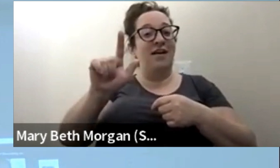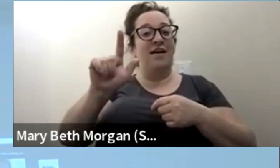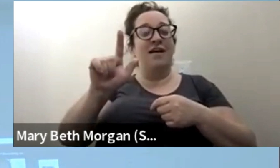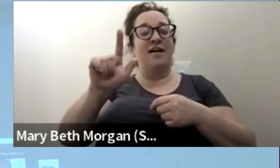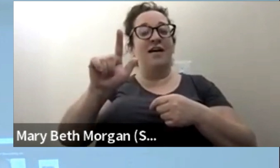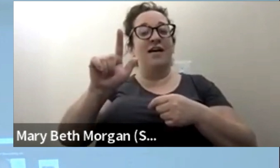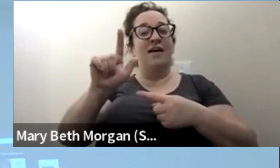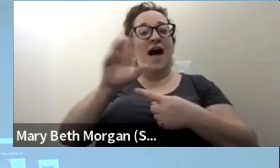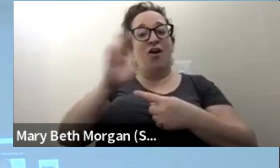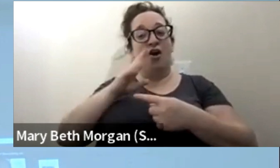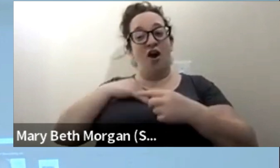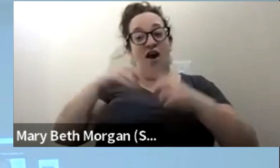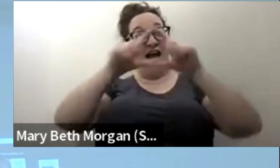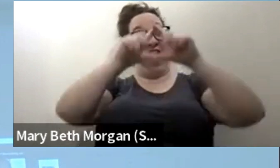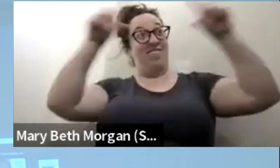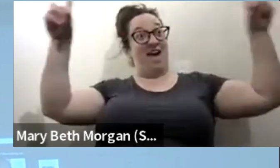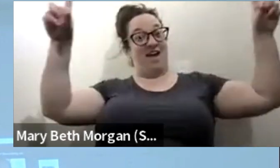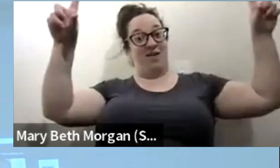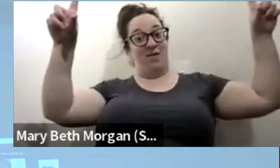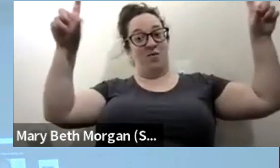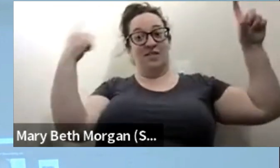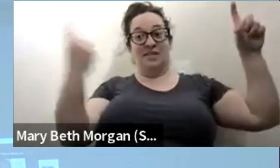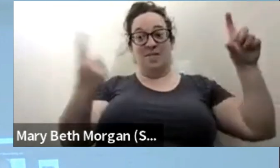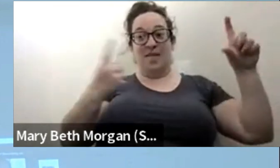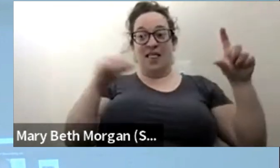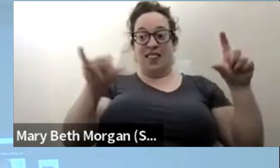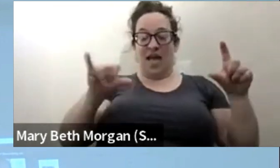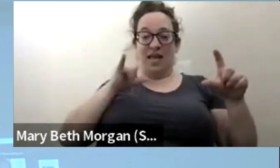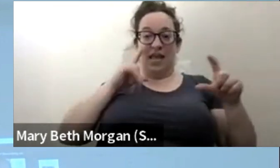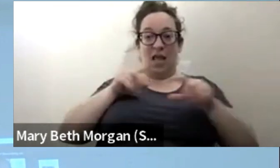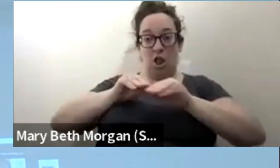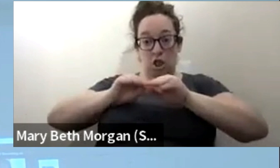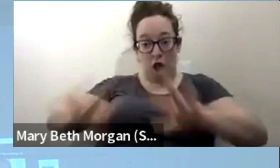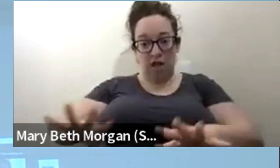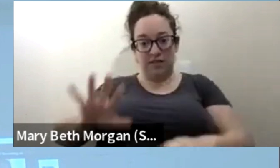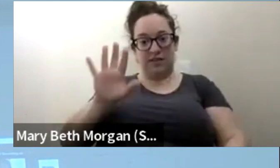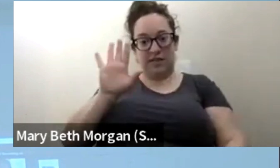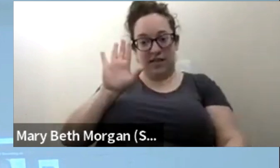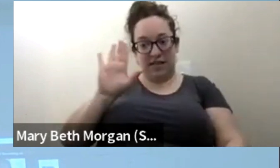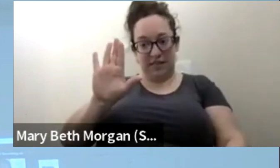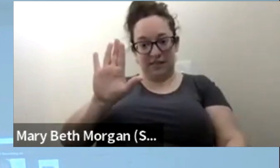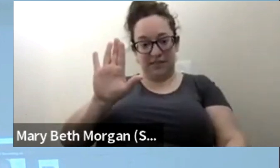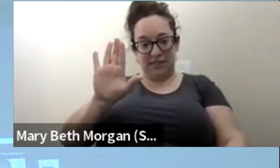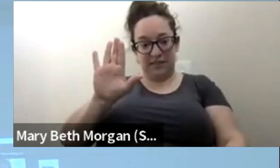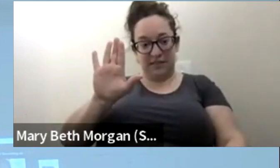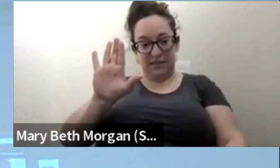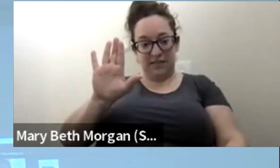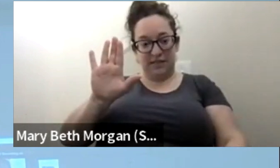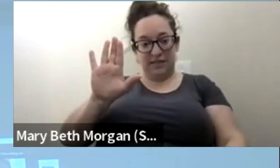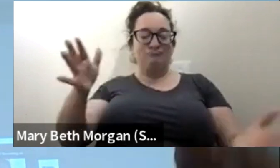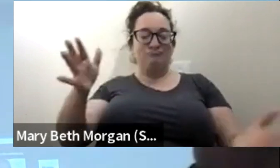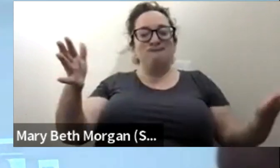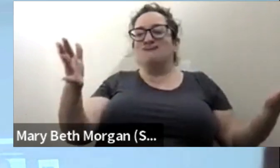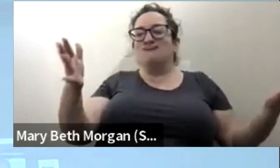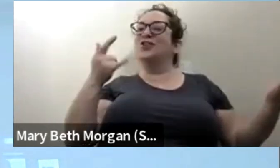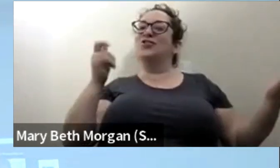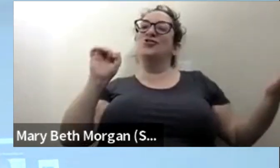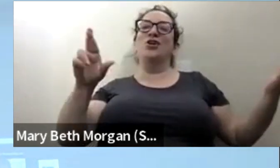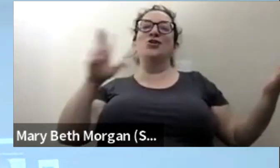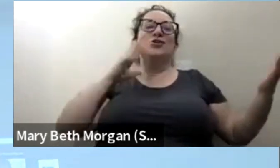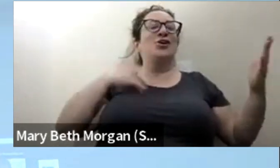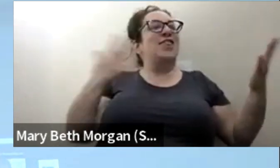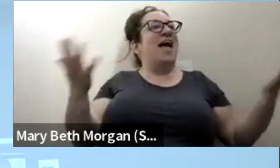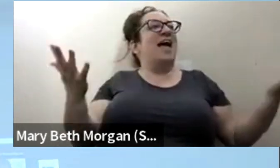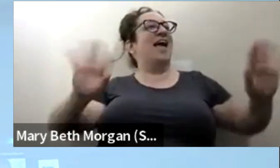I think it was Julie Birchall, and her headline is something like he's lost his